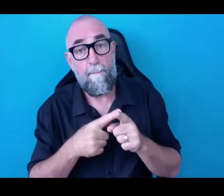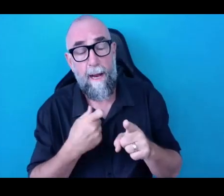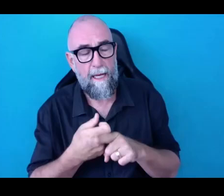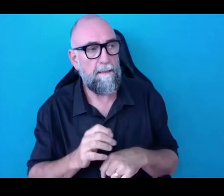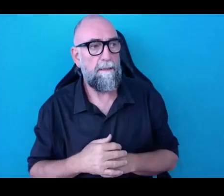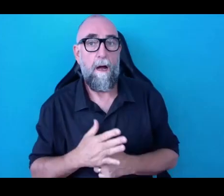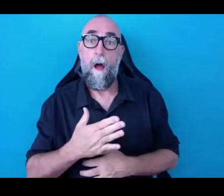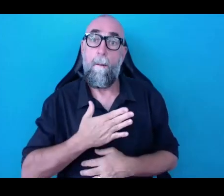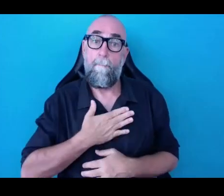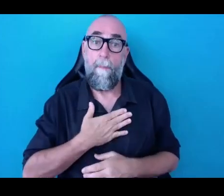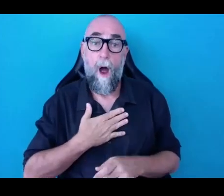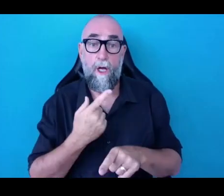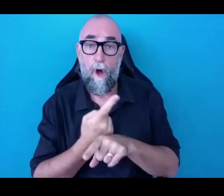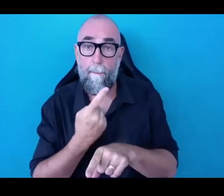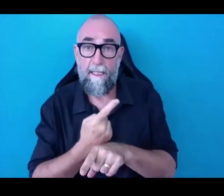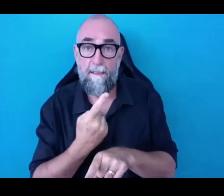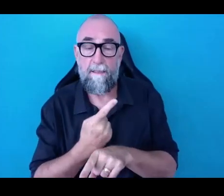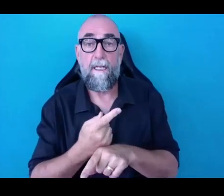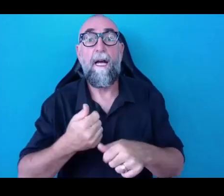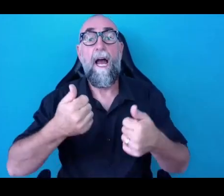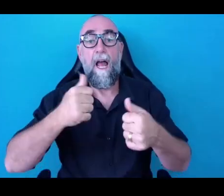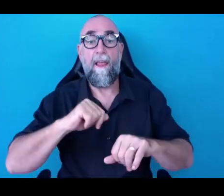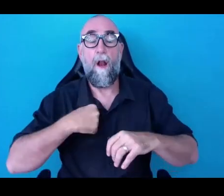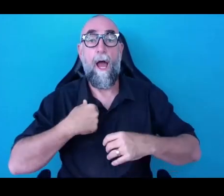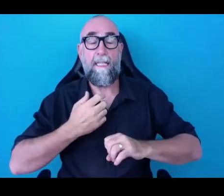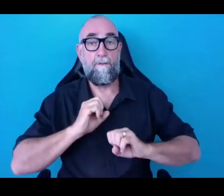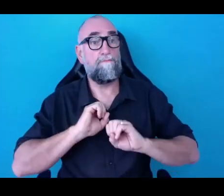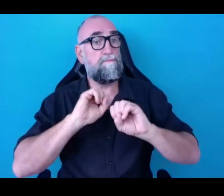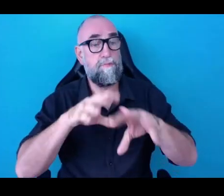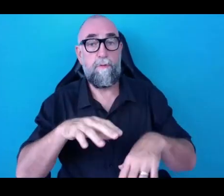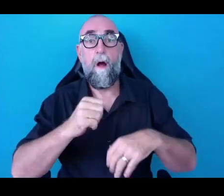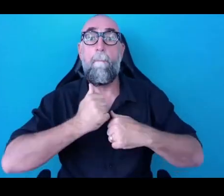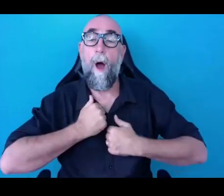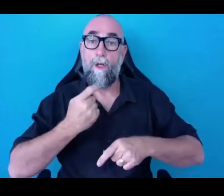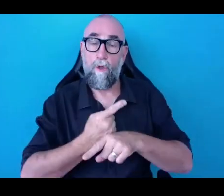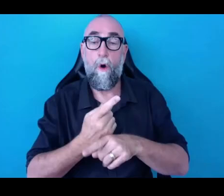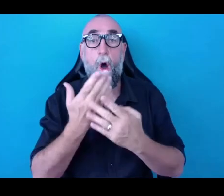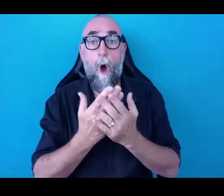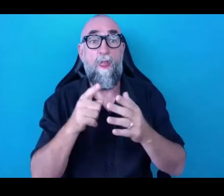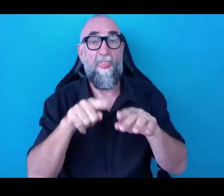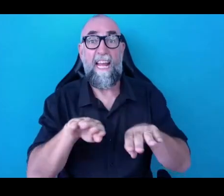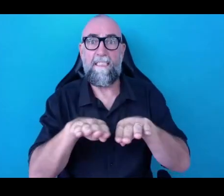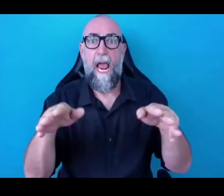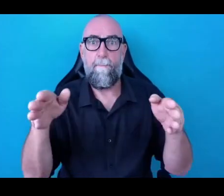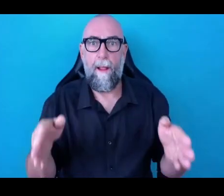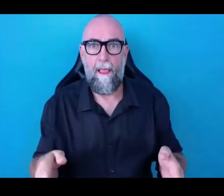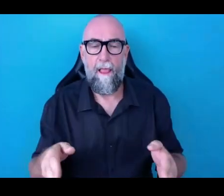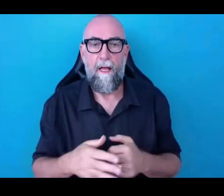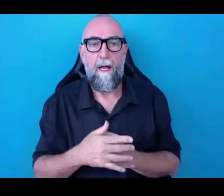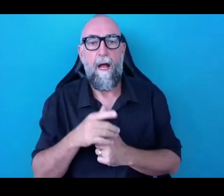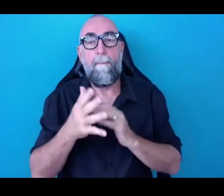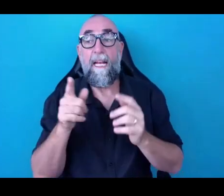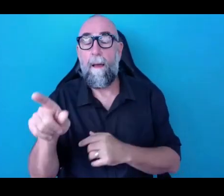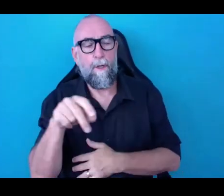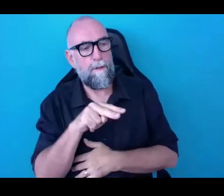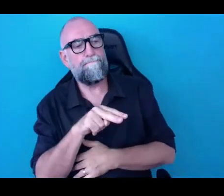an attachment and get to vocalize, at least is at that table. People are going away with an alternative idea or thought, even if they don't